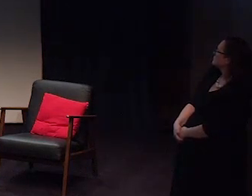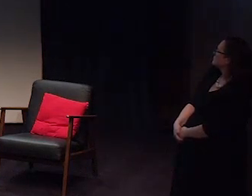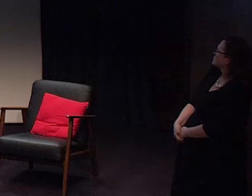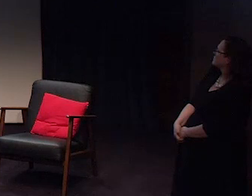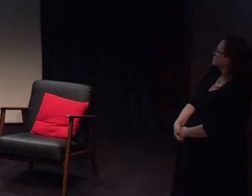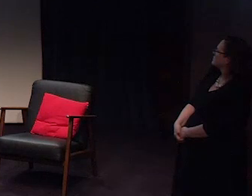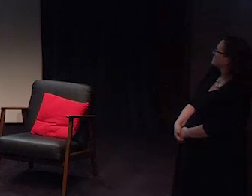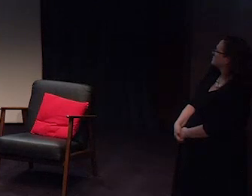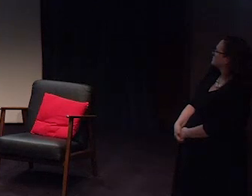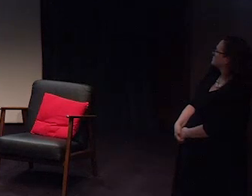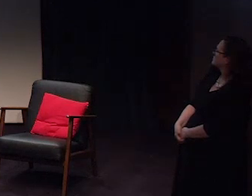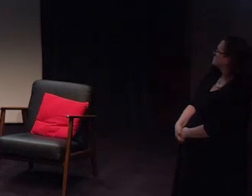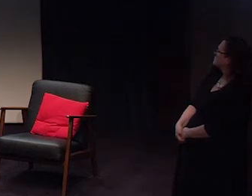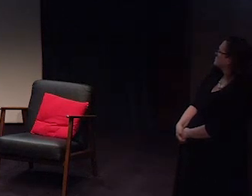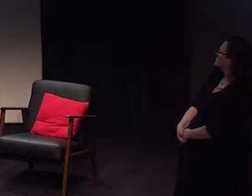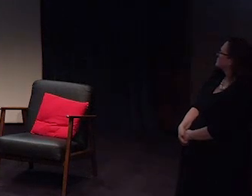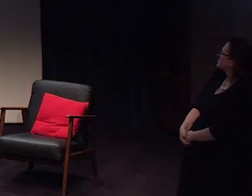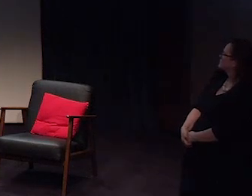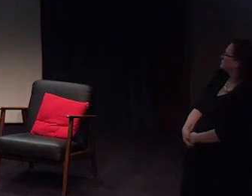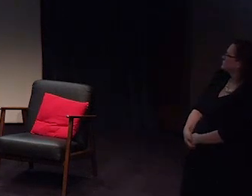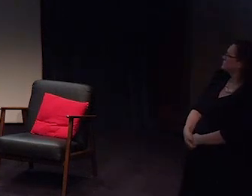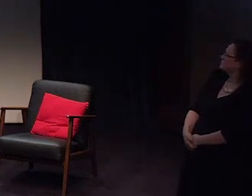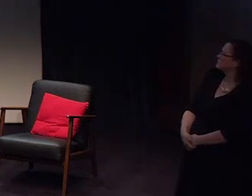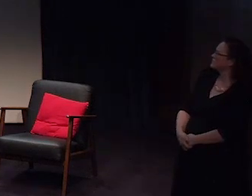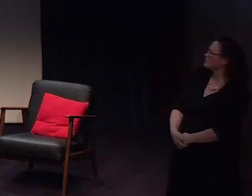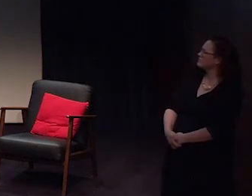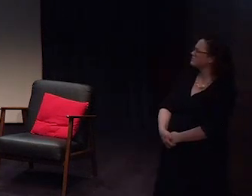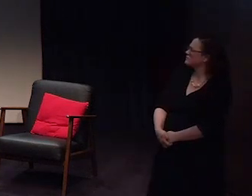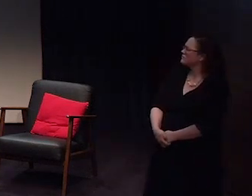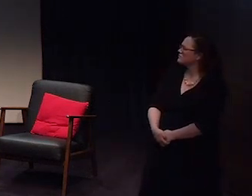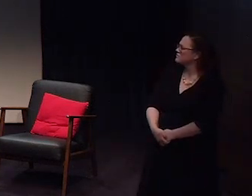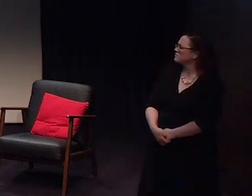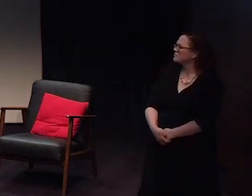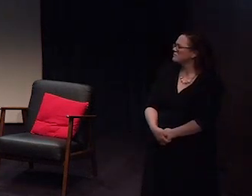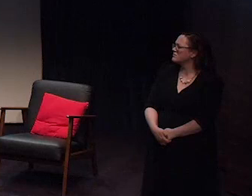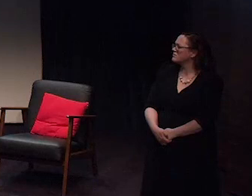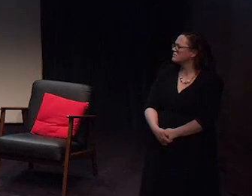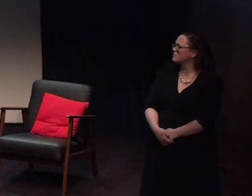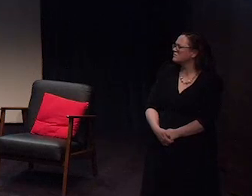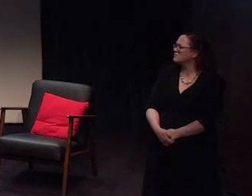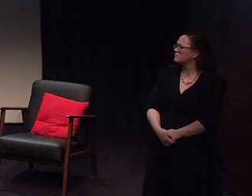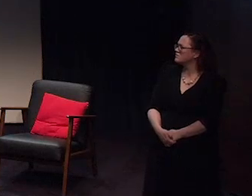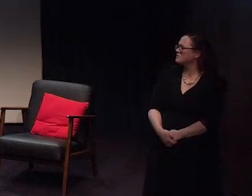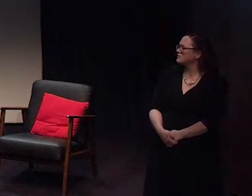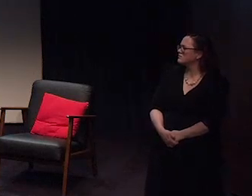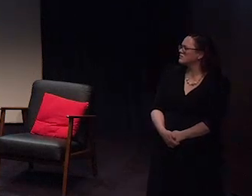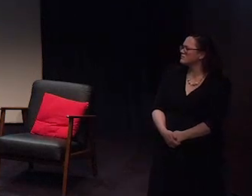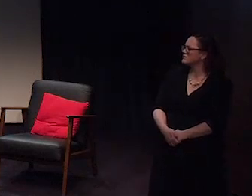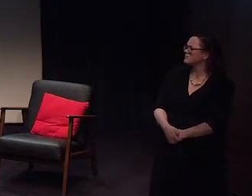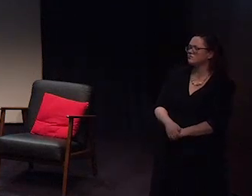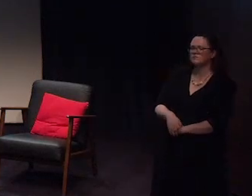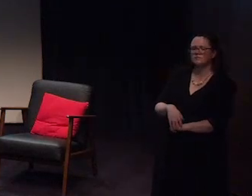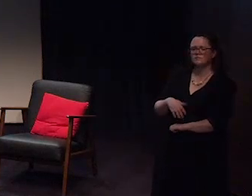collaboration between two EMDs is necessary, at least to separate the actions between